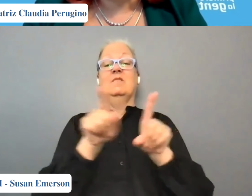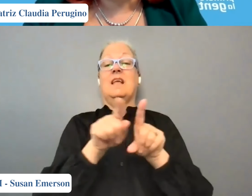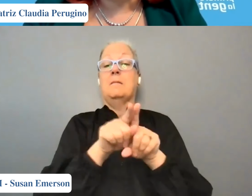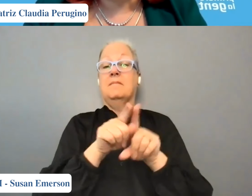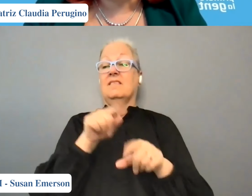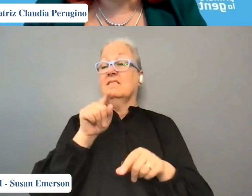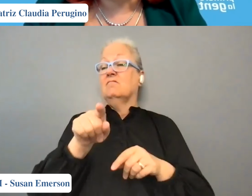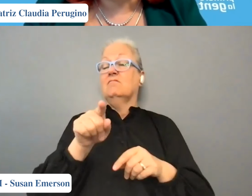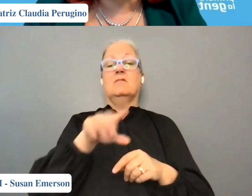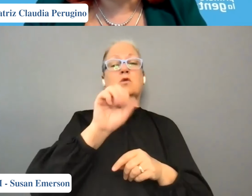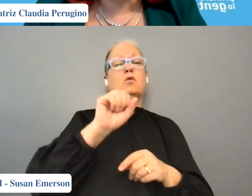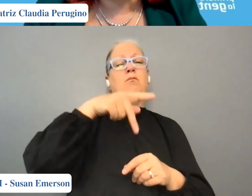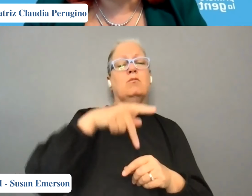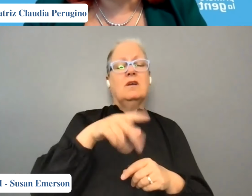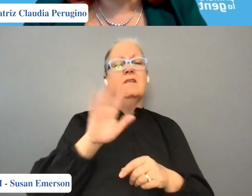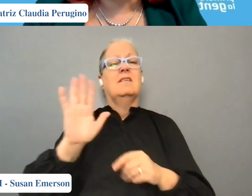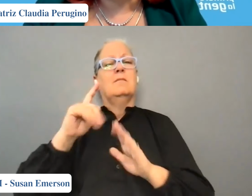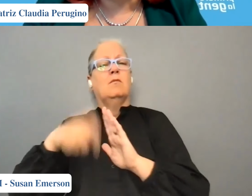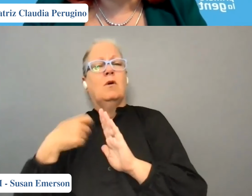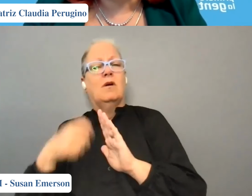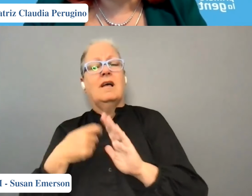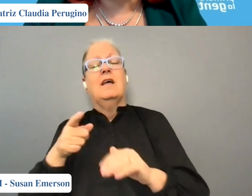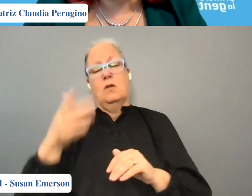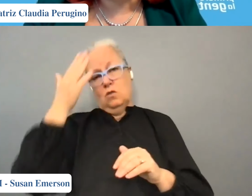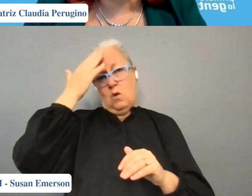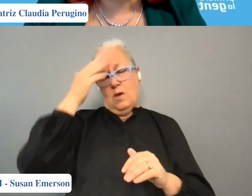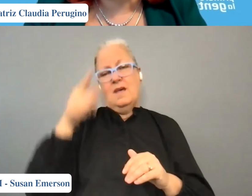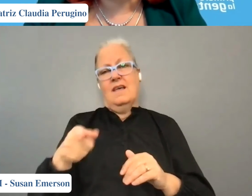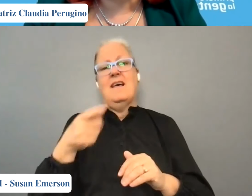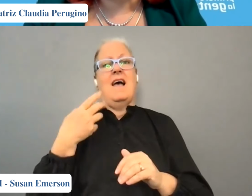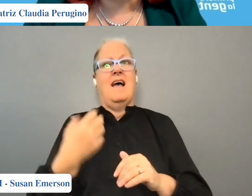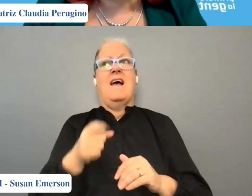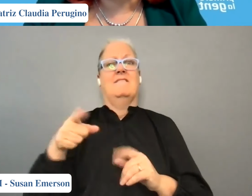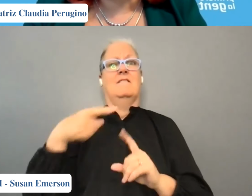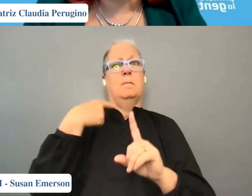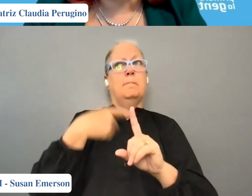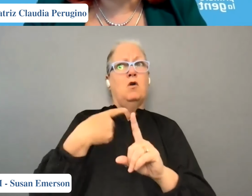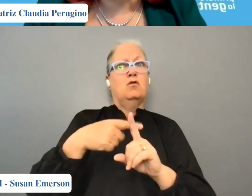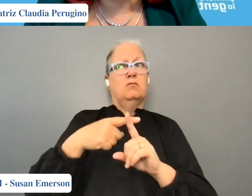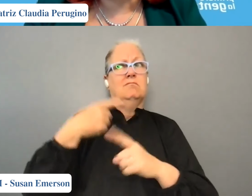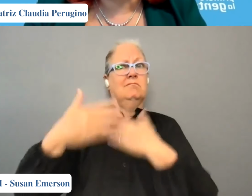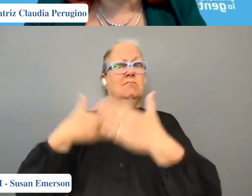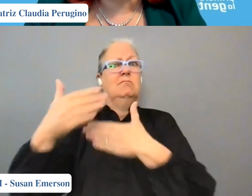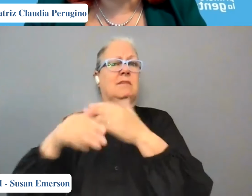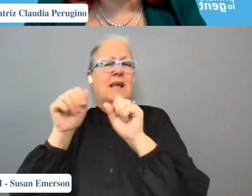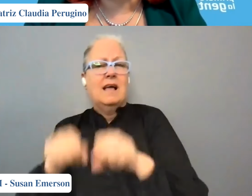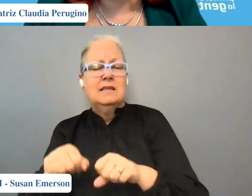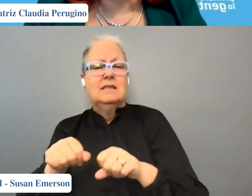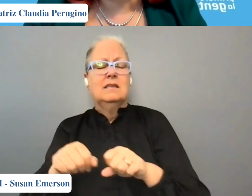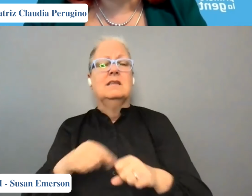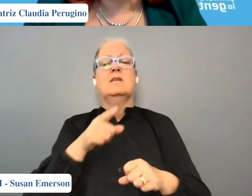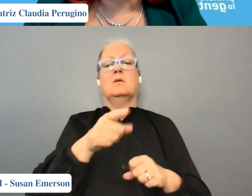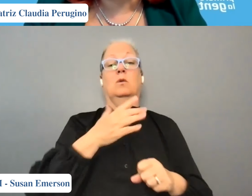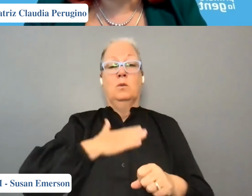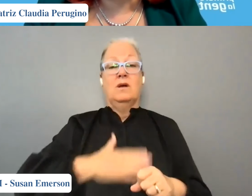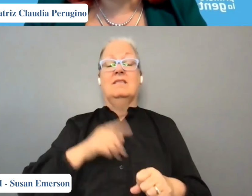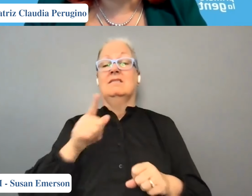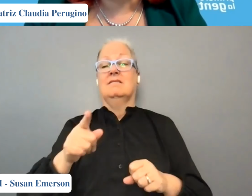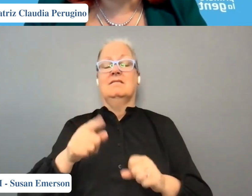programs have got huge potential to address the structural barriers to gender equality, poverty reduction,